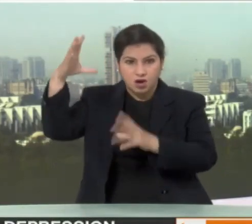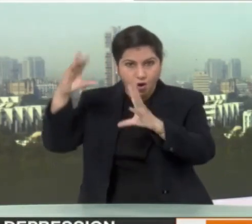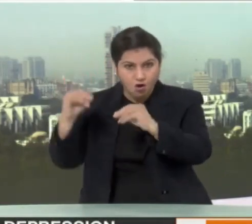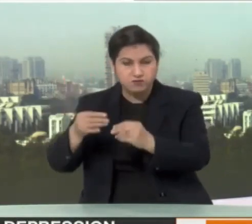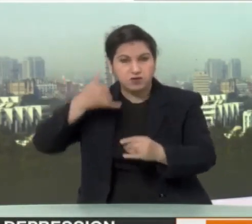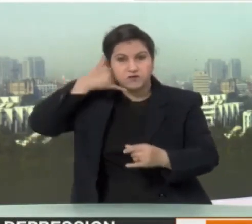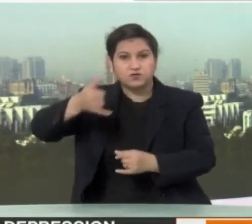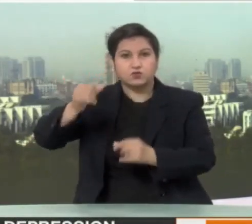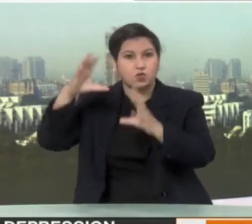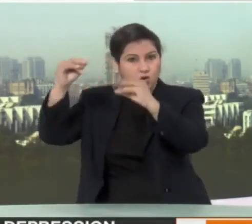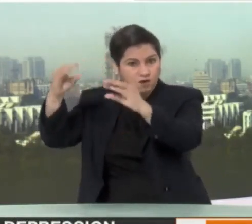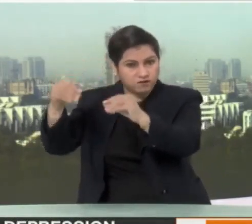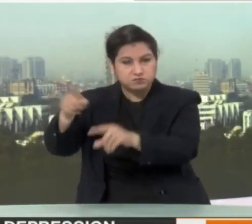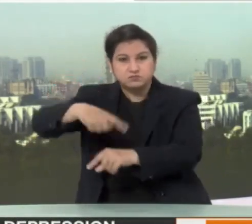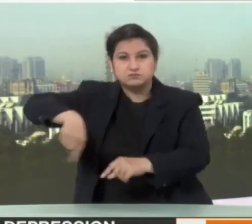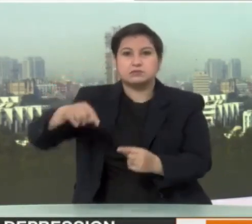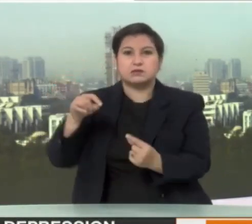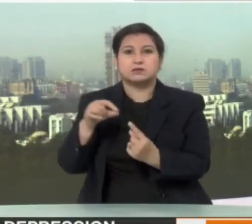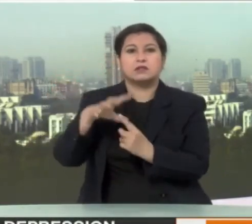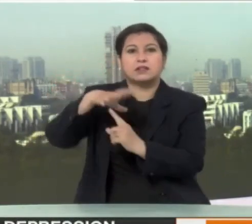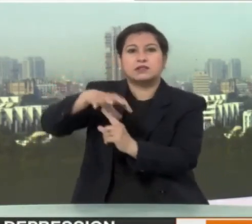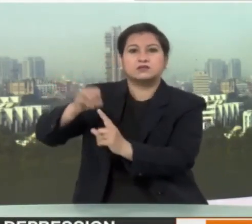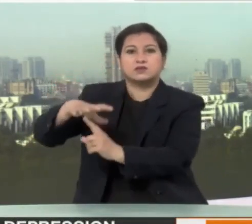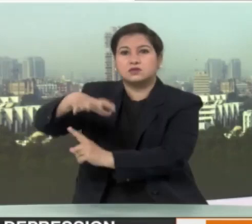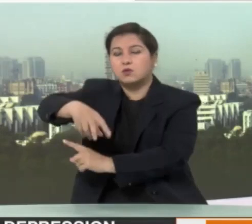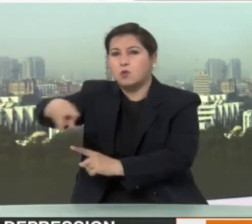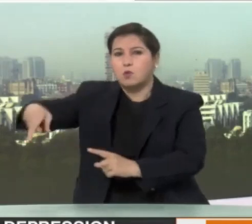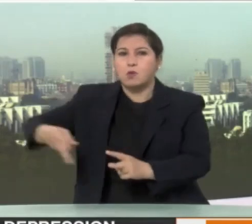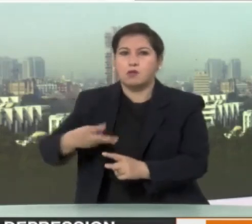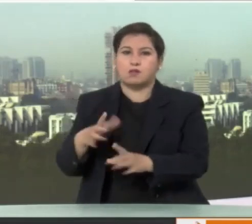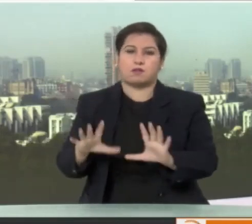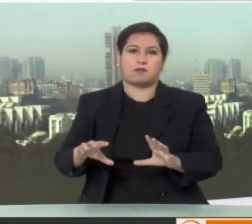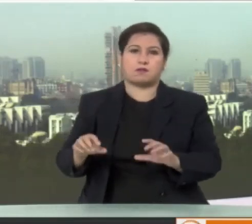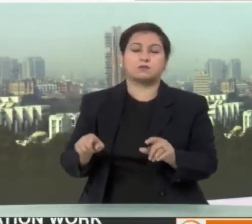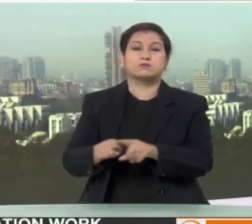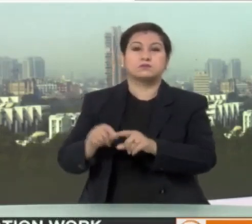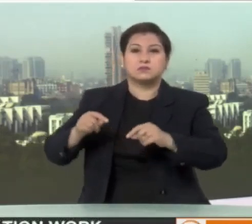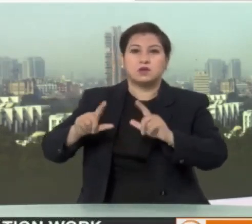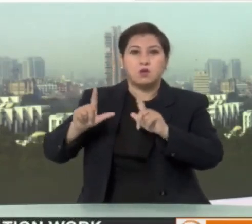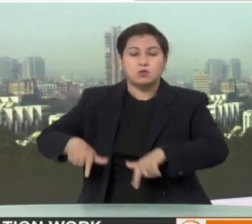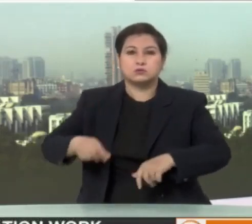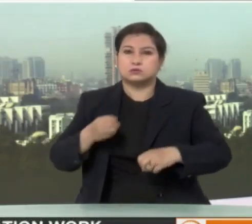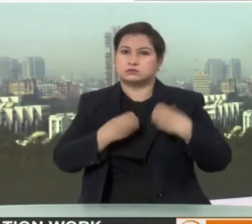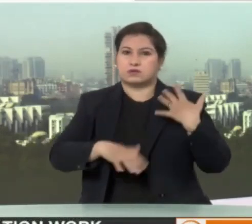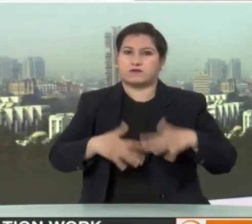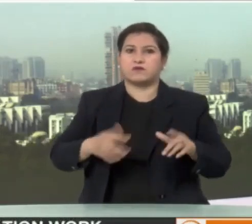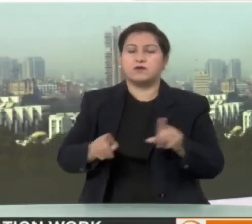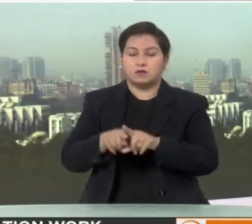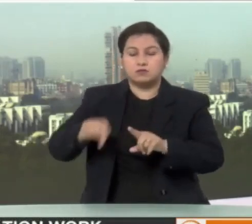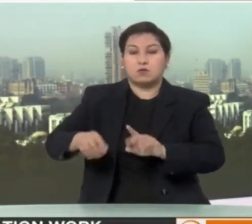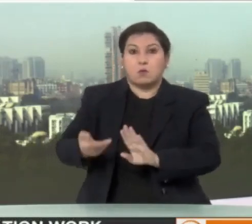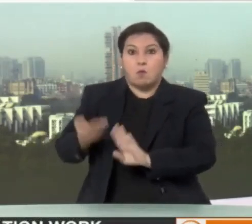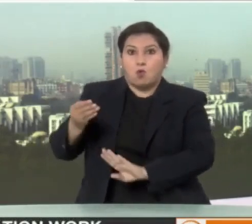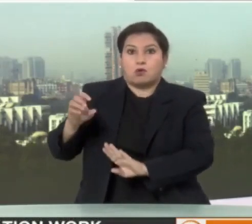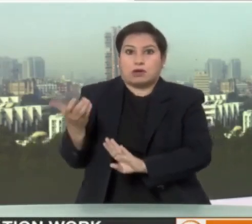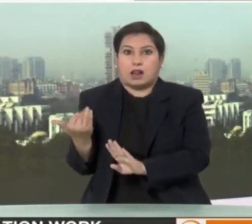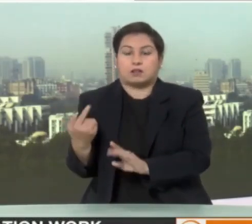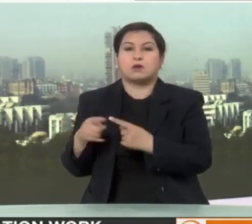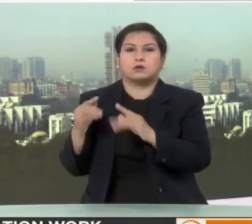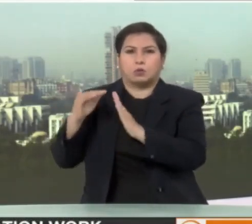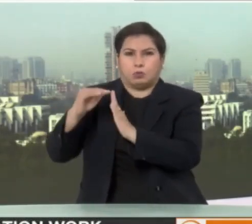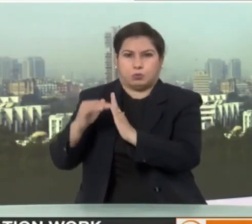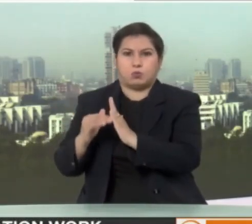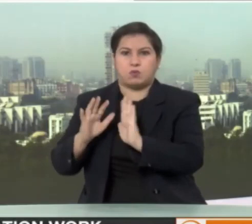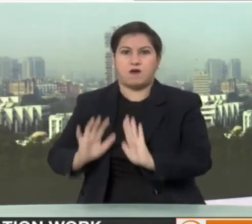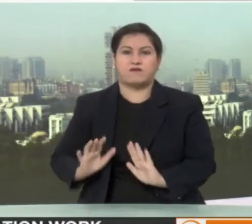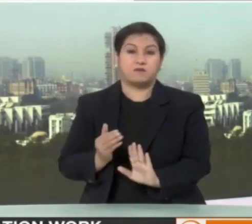telecom infrastructure in several coastal districts. The devastation could have been much greater if it were not for the